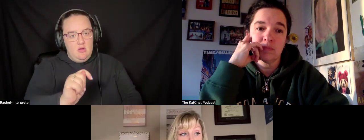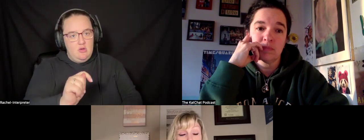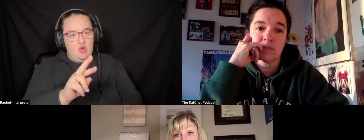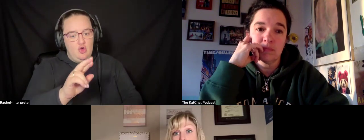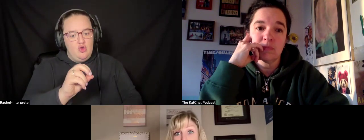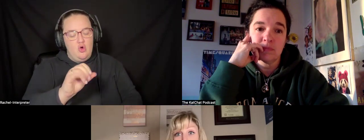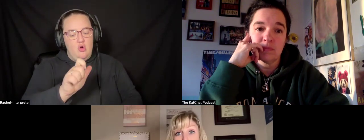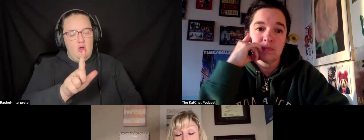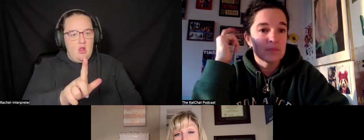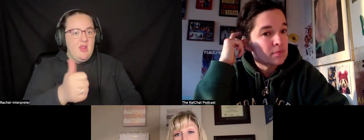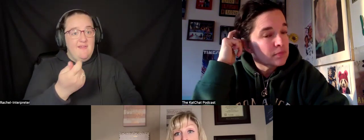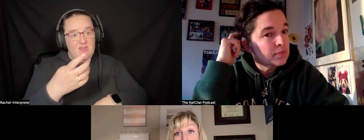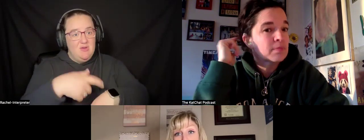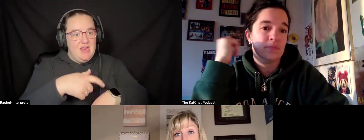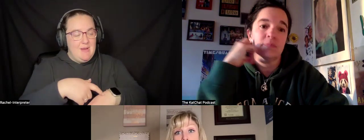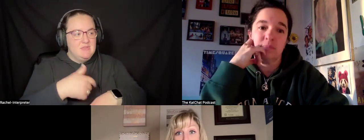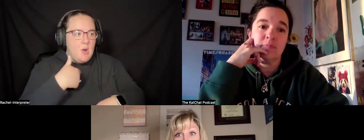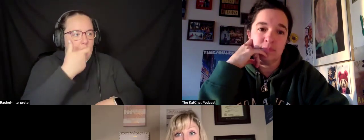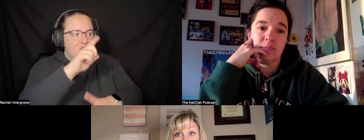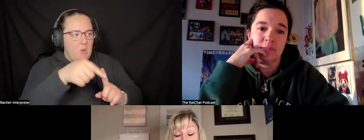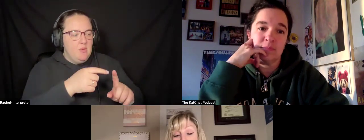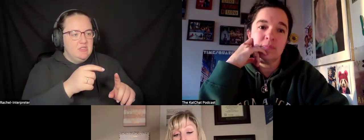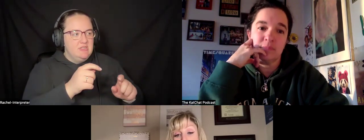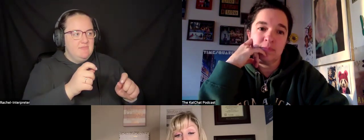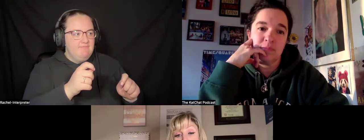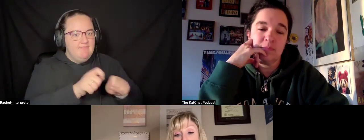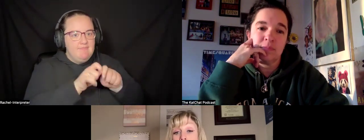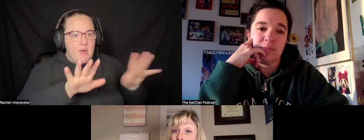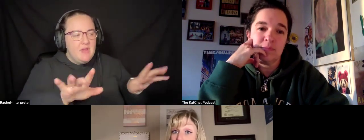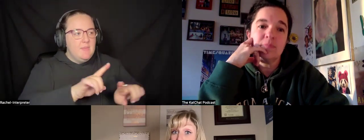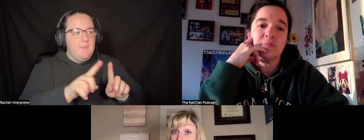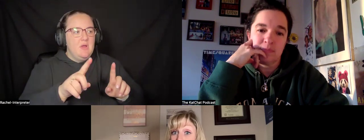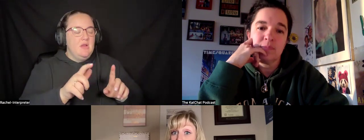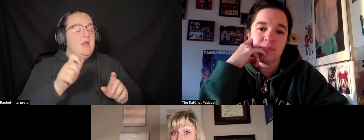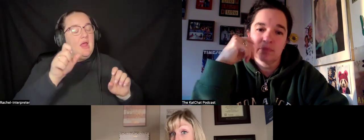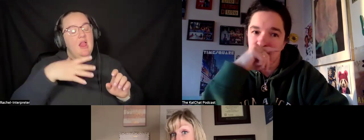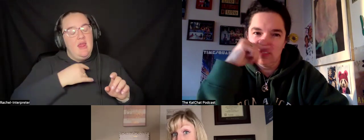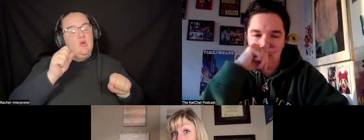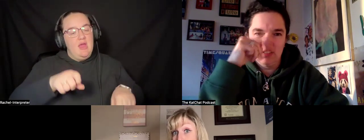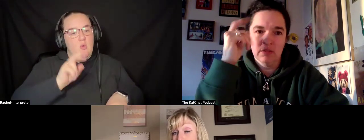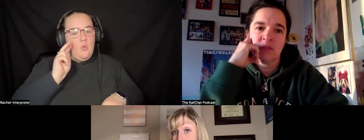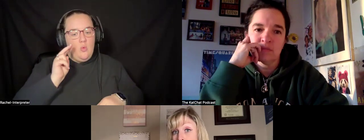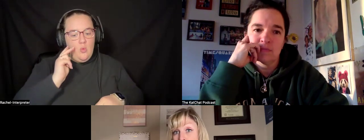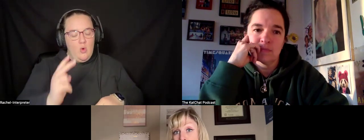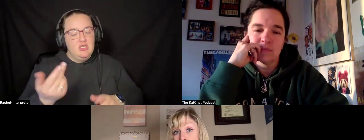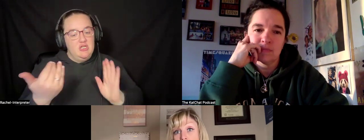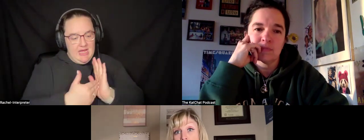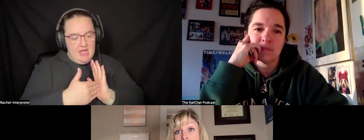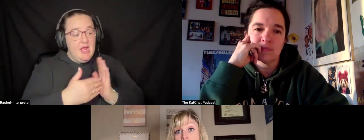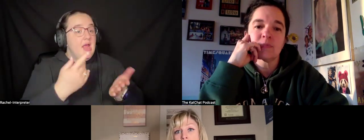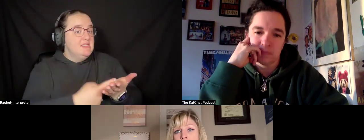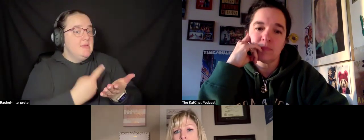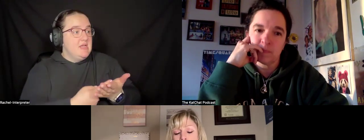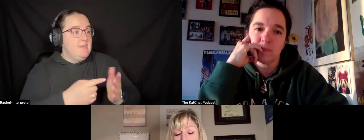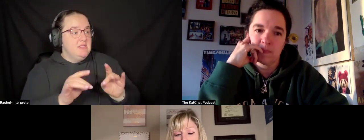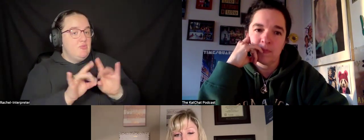but it's nice to go back and get to rewatch it, not have to wait for the next time it airs. And some of them premiere early on the channel, so that was